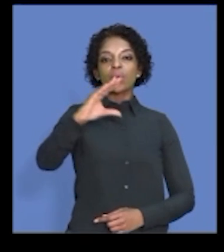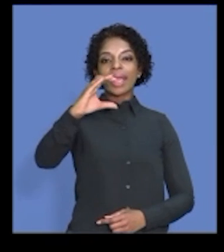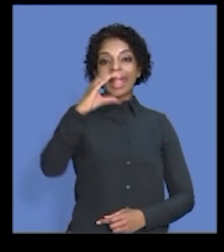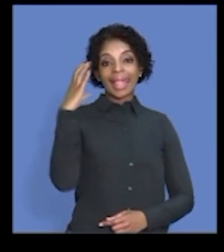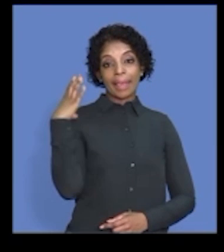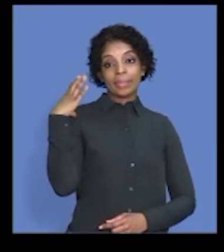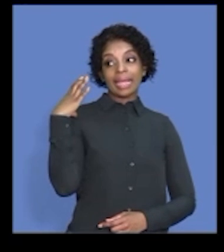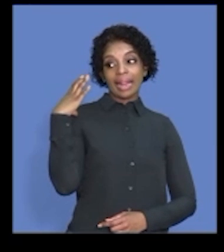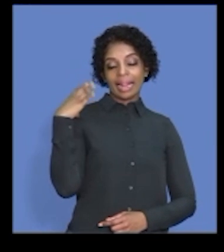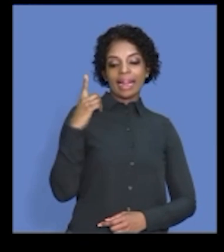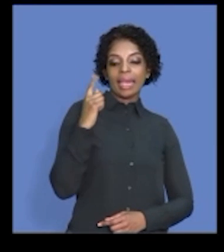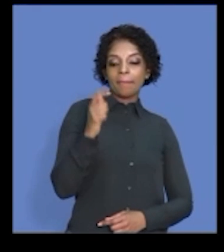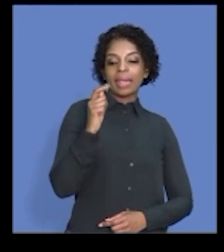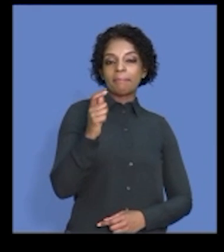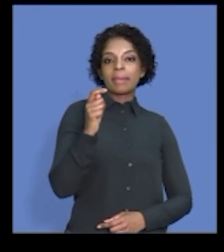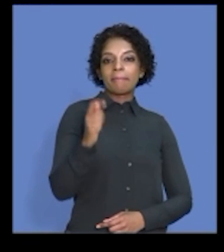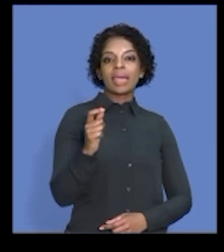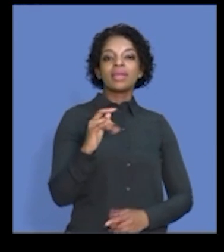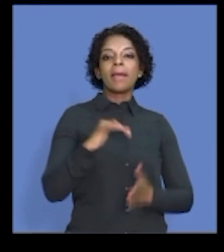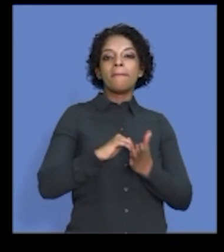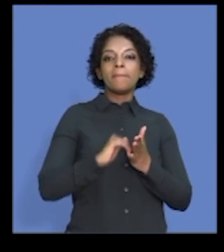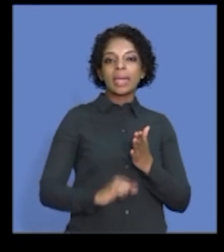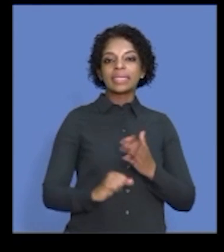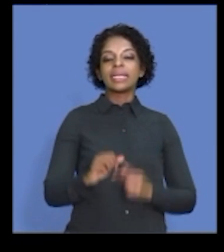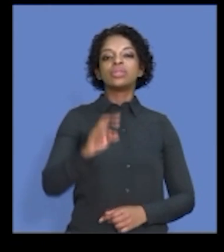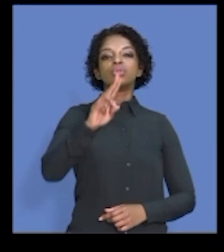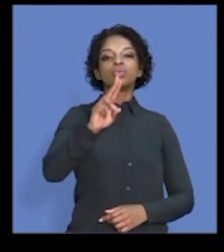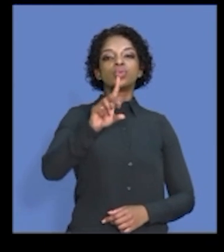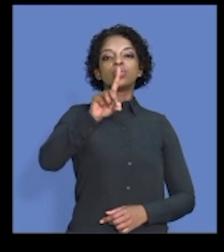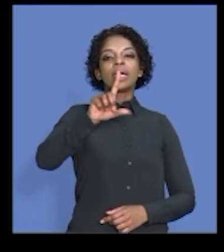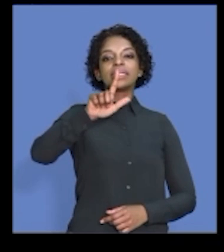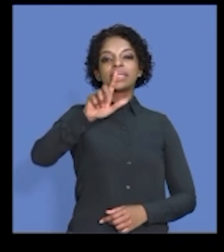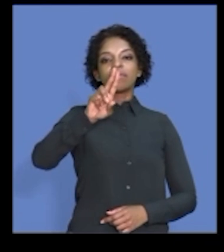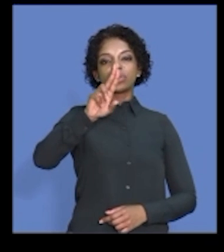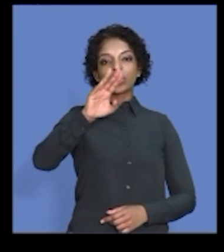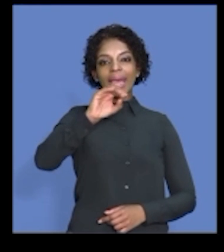minus 217,200. Let's go back to that slide of ours.